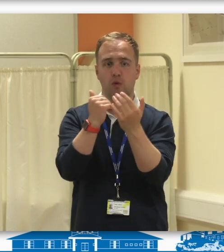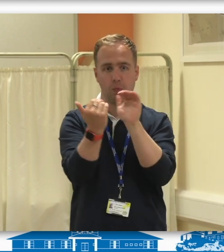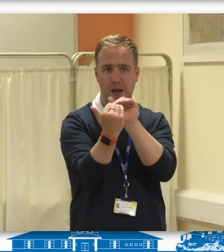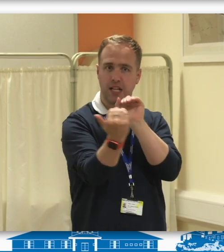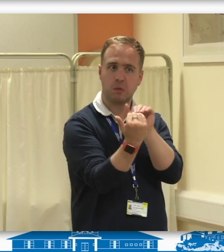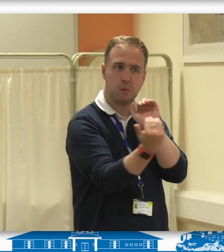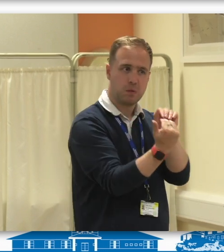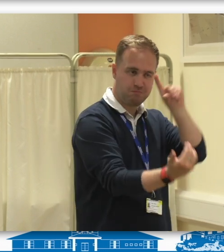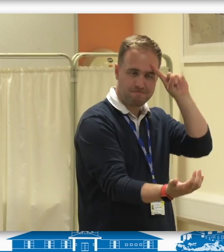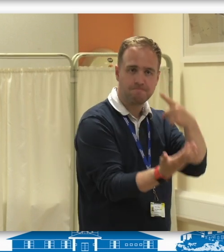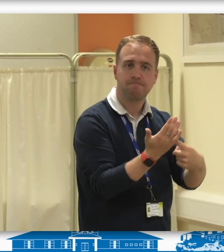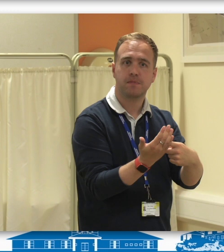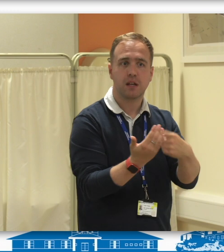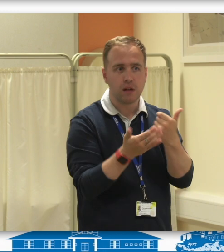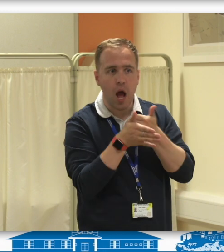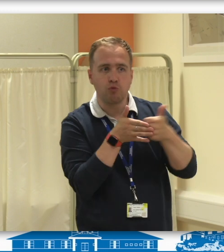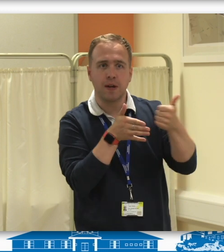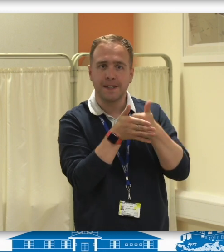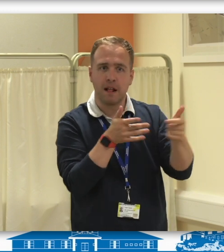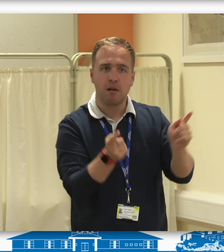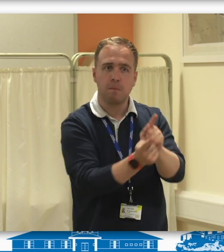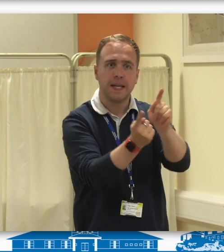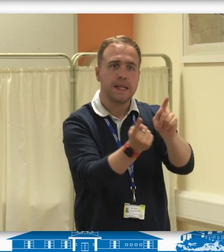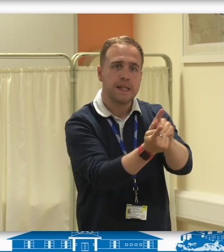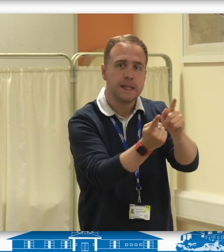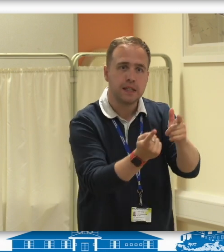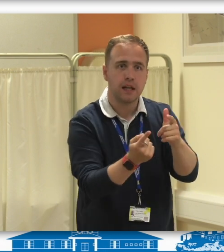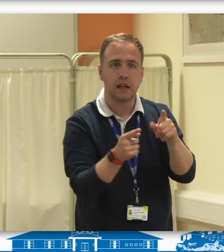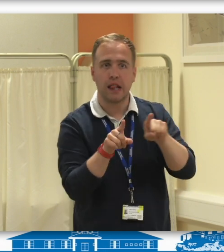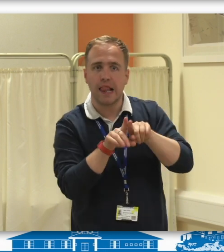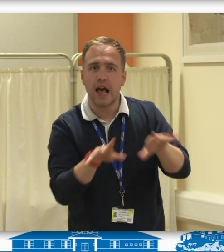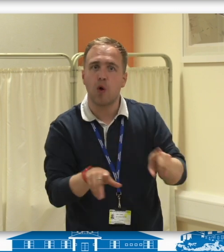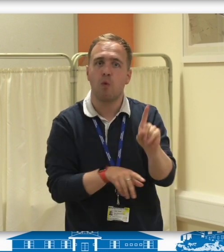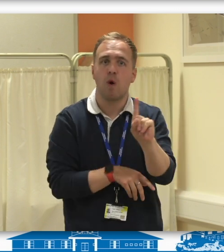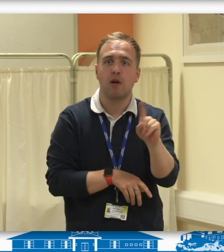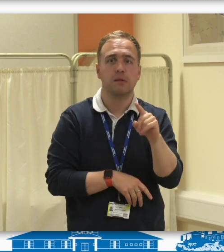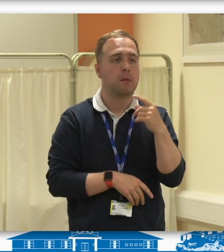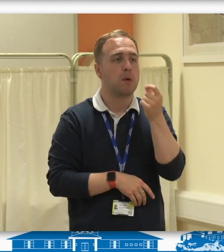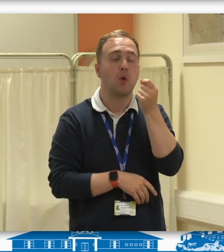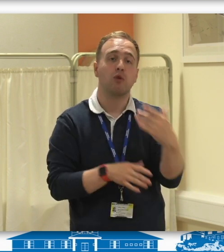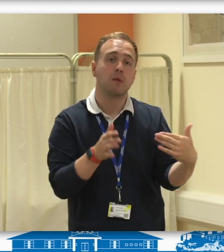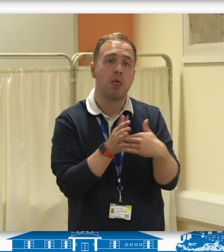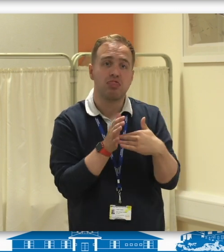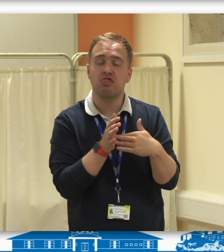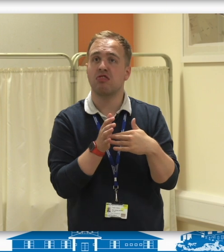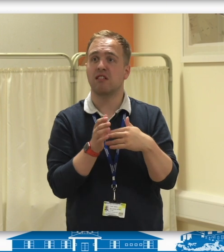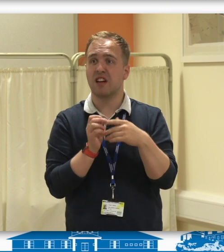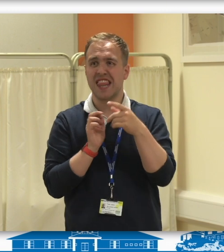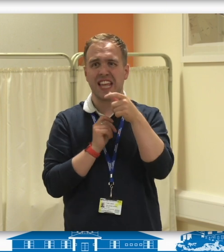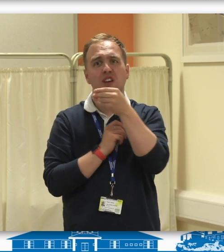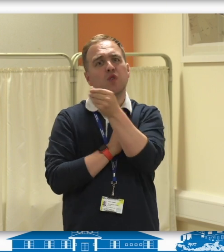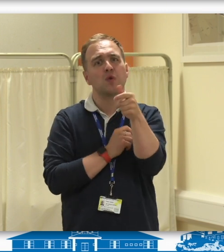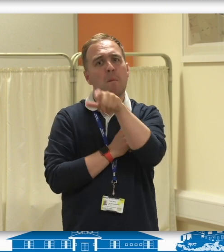we decide how often we see that patient and, like I say, in what means. So that might be monthly. I think we find patients